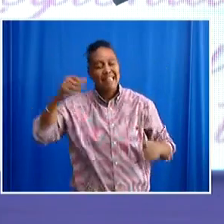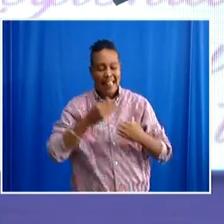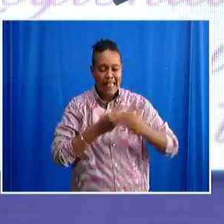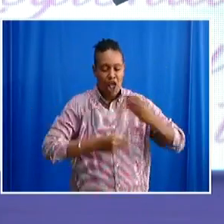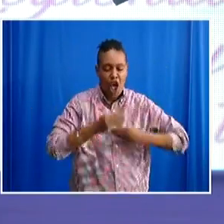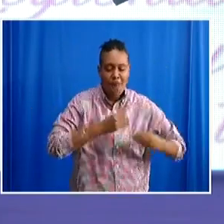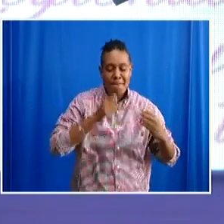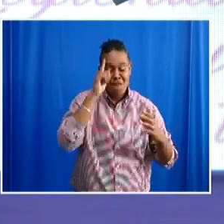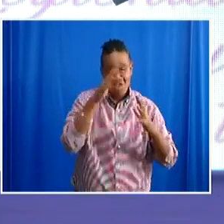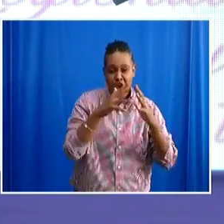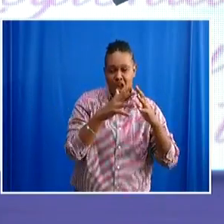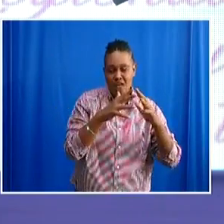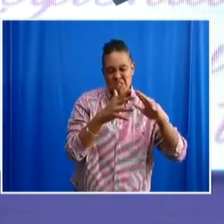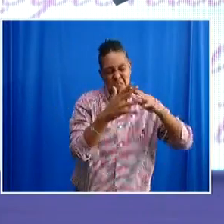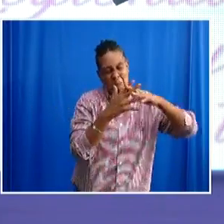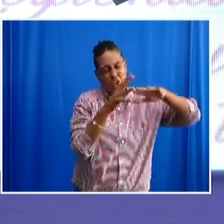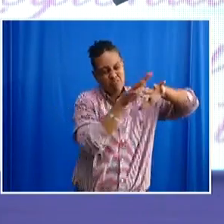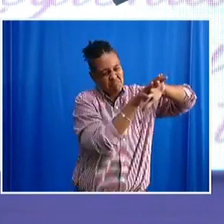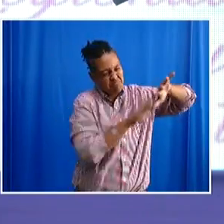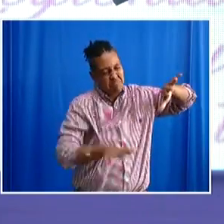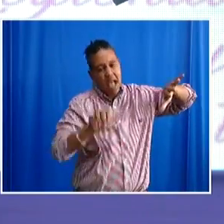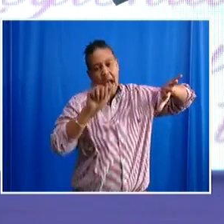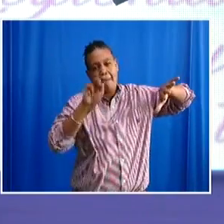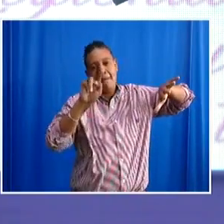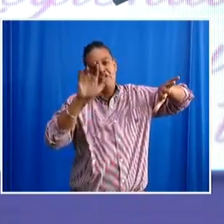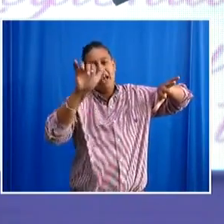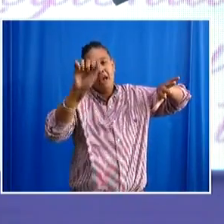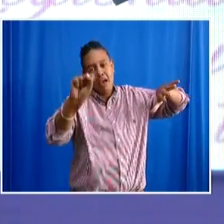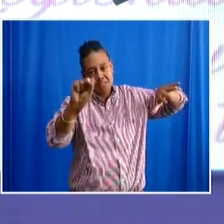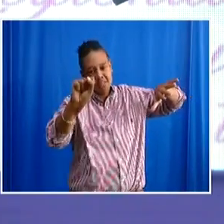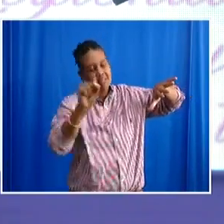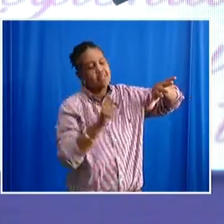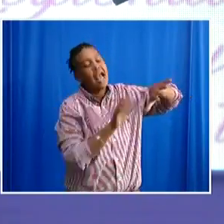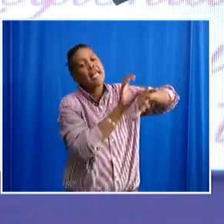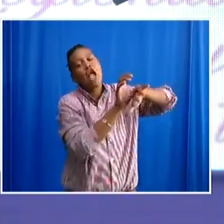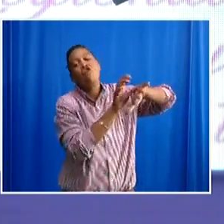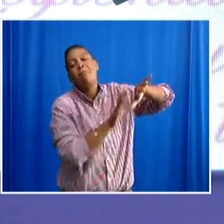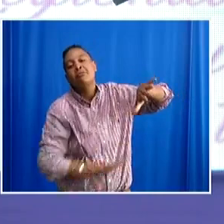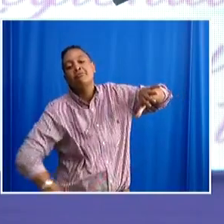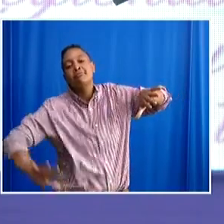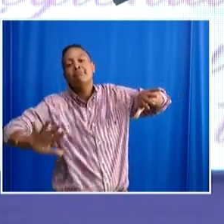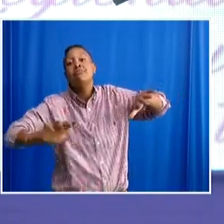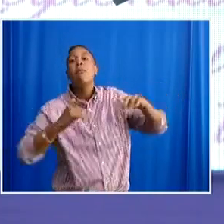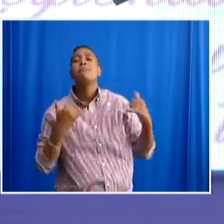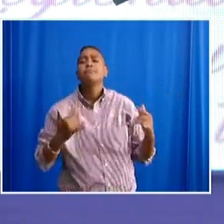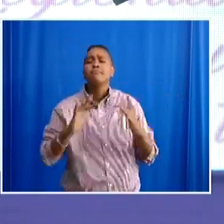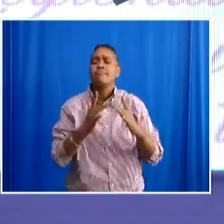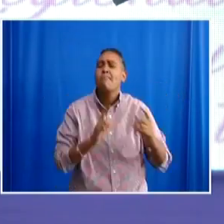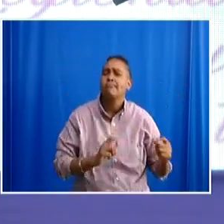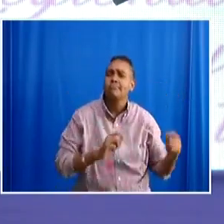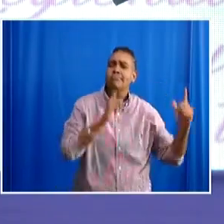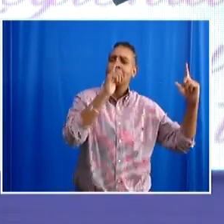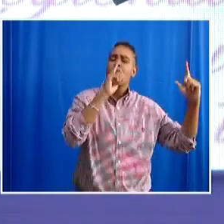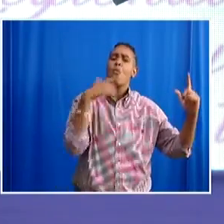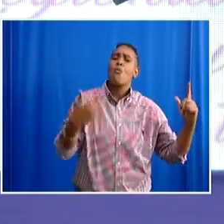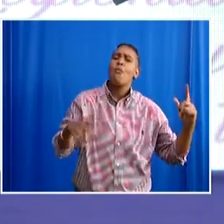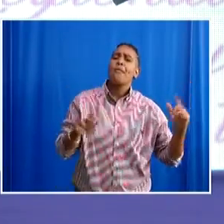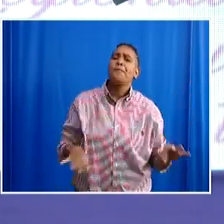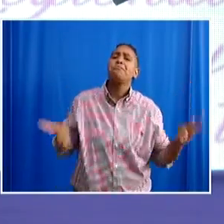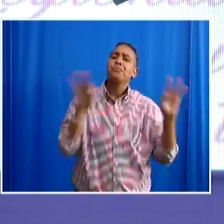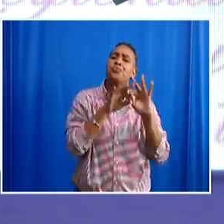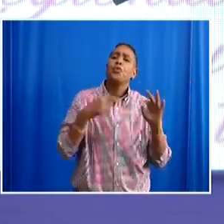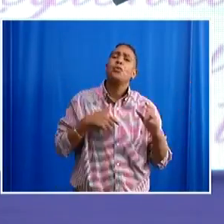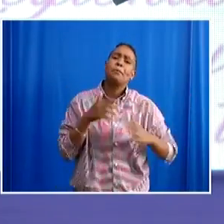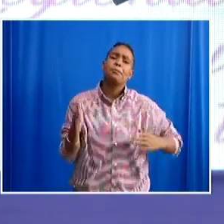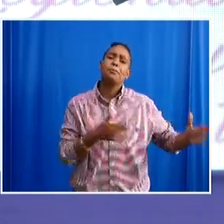for the Americas and the Caribbean. Today's website launch is a significant milestone as we prepare for